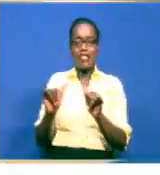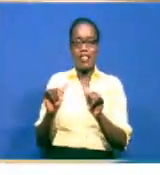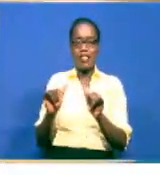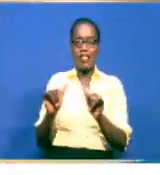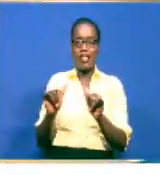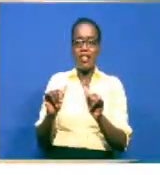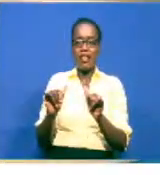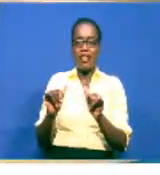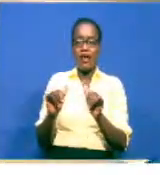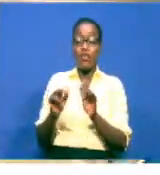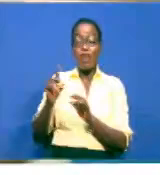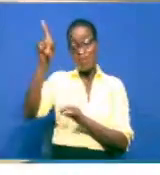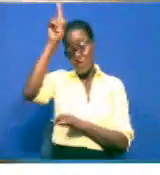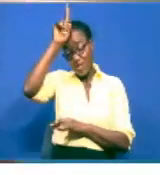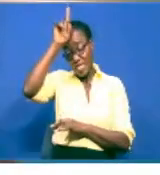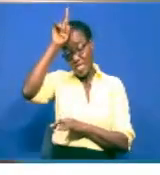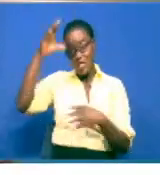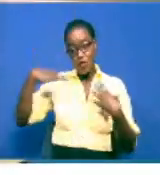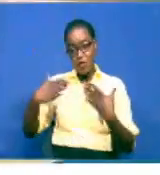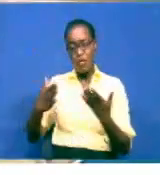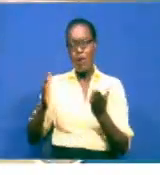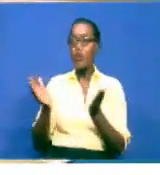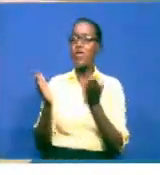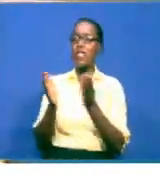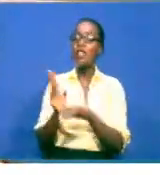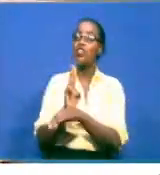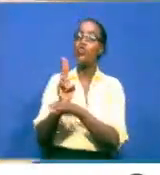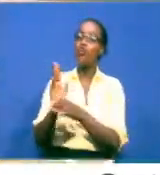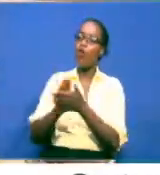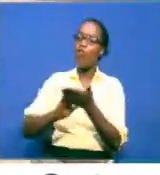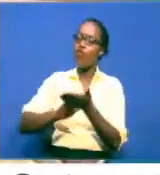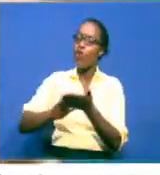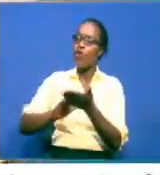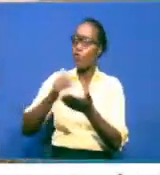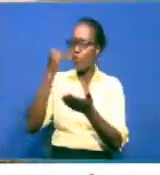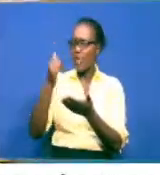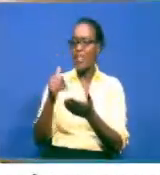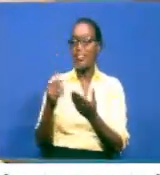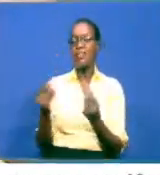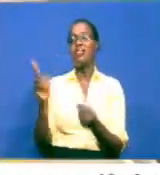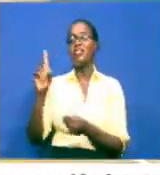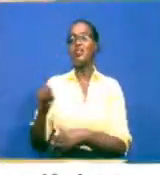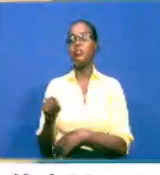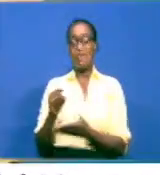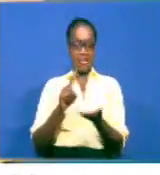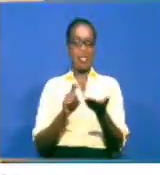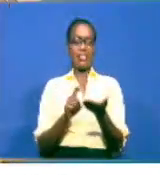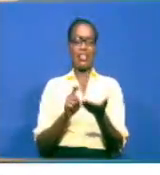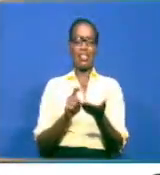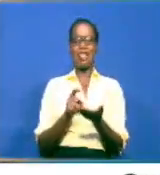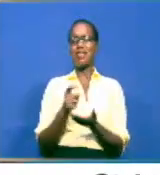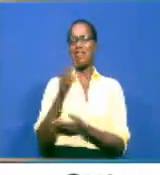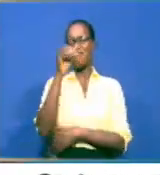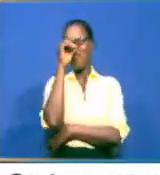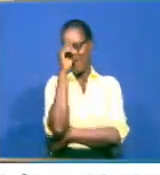you're talking of rural people, we have to really encourage the use of soap, because soap is affordable. Yes. Sanitizers are not affordable. And so, available too.